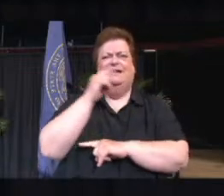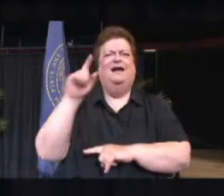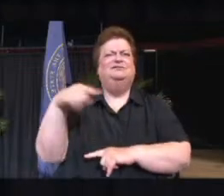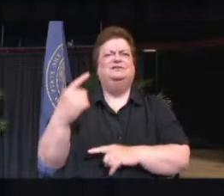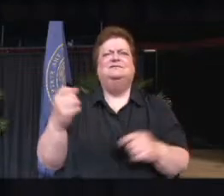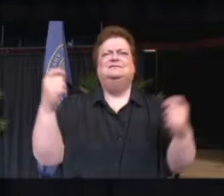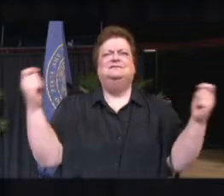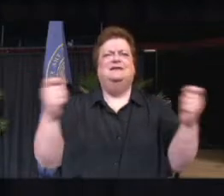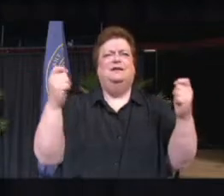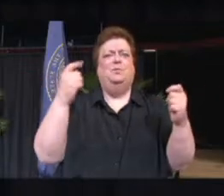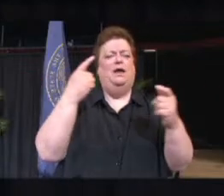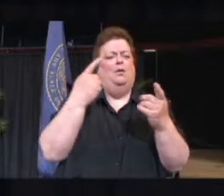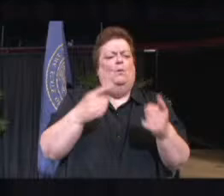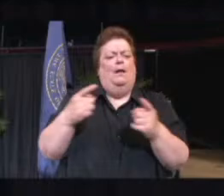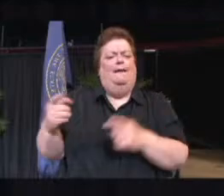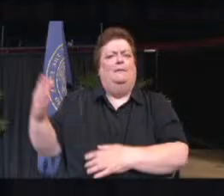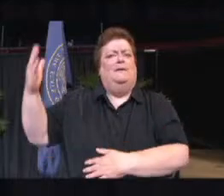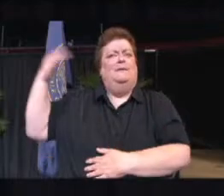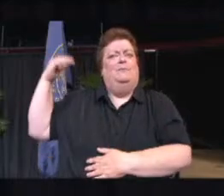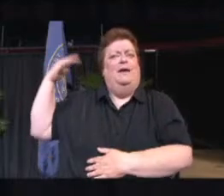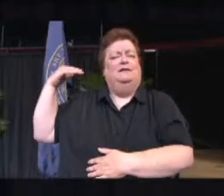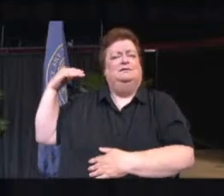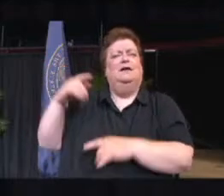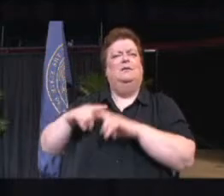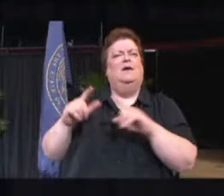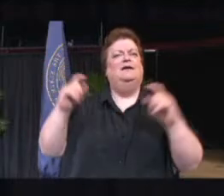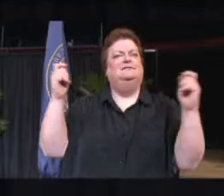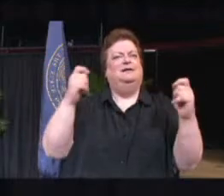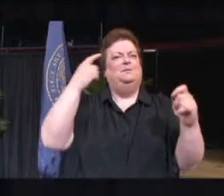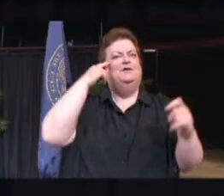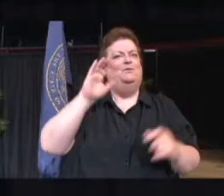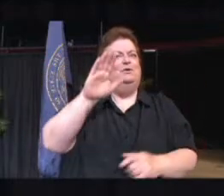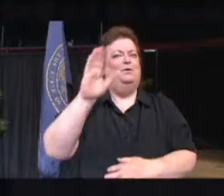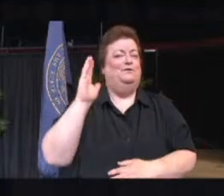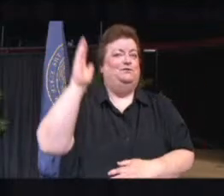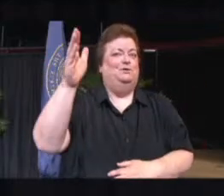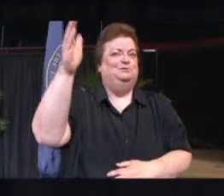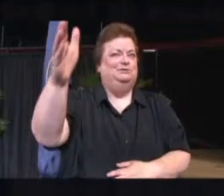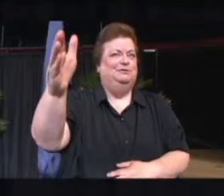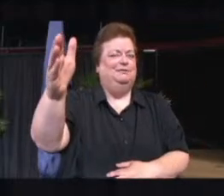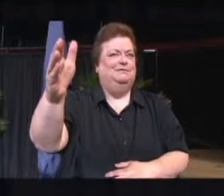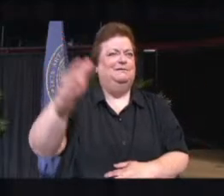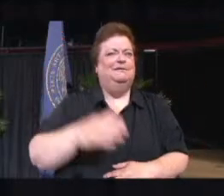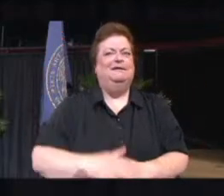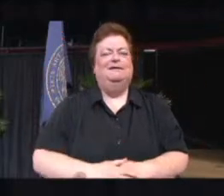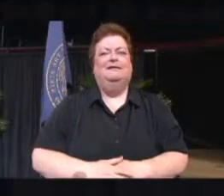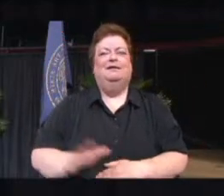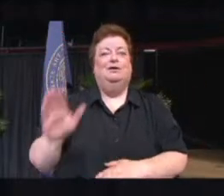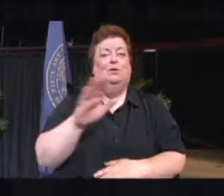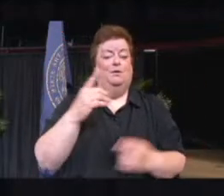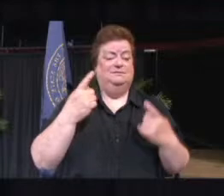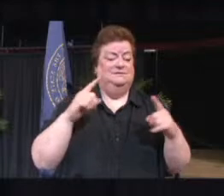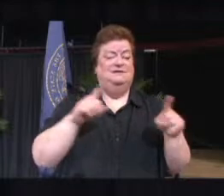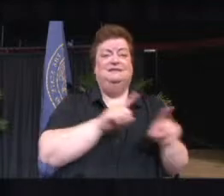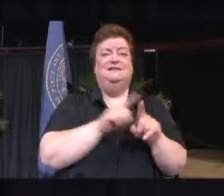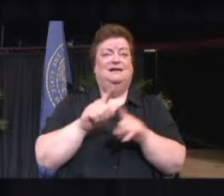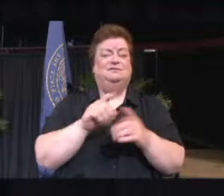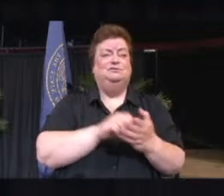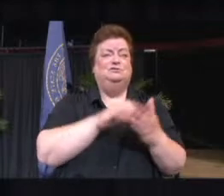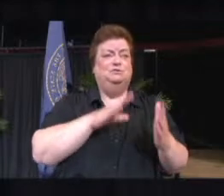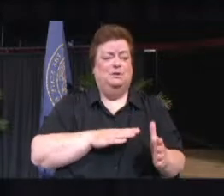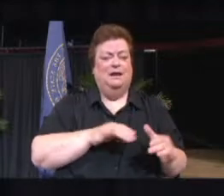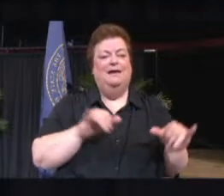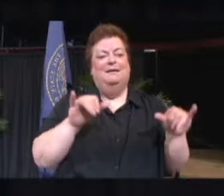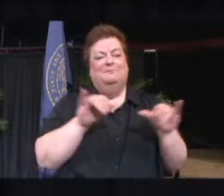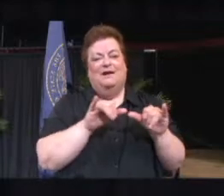celebration of what is past. It is also a celebration of your future. While your success as students was measured